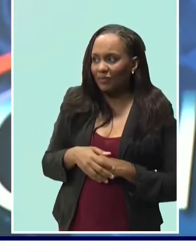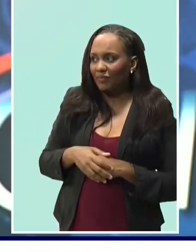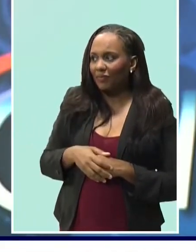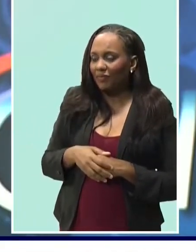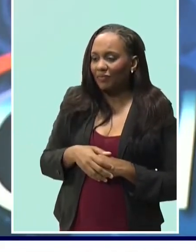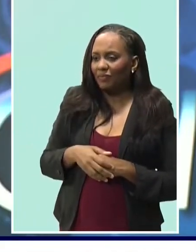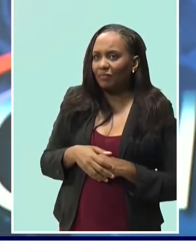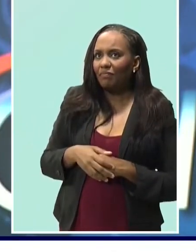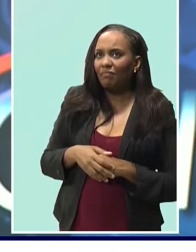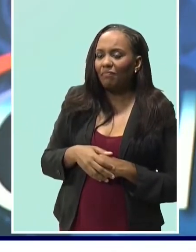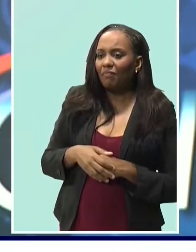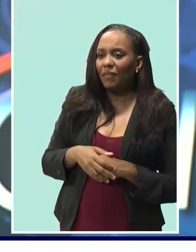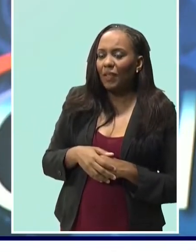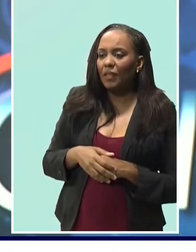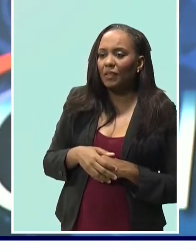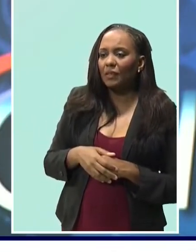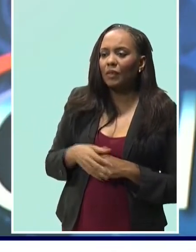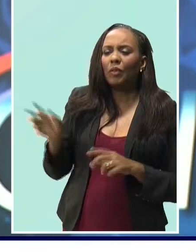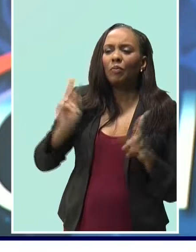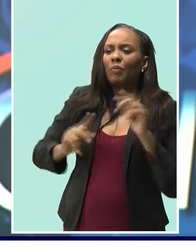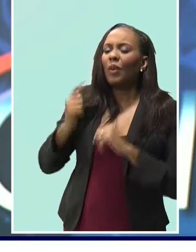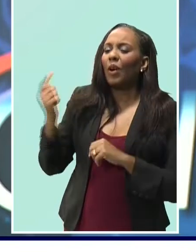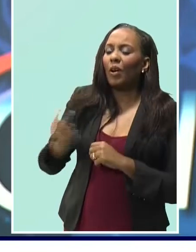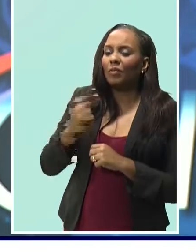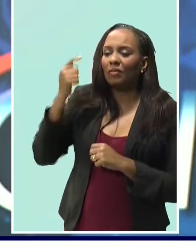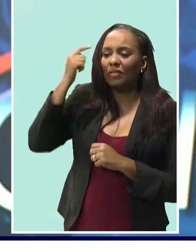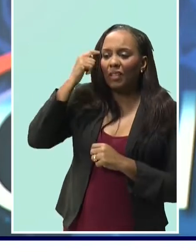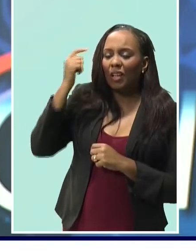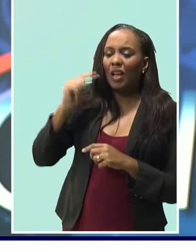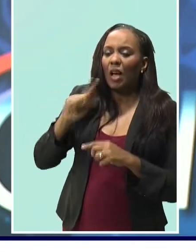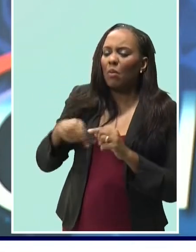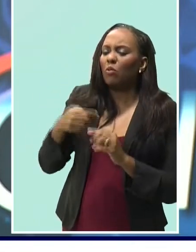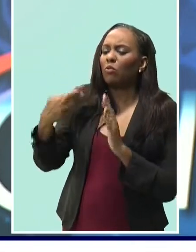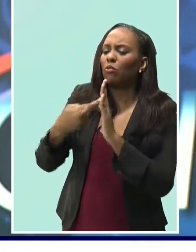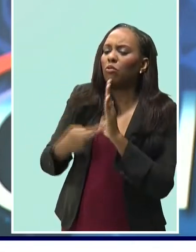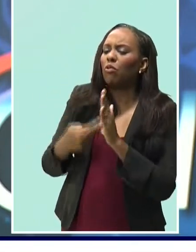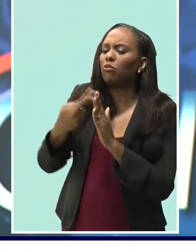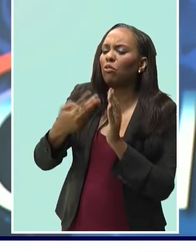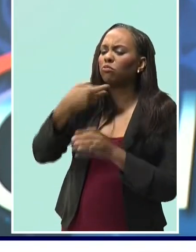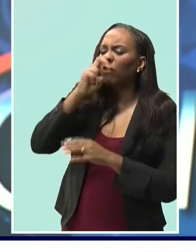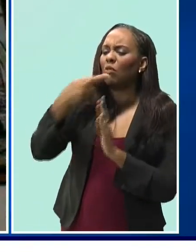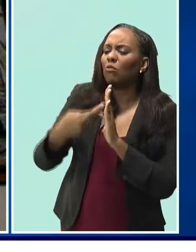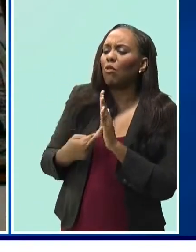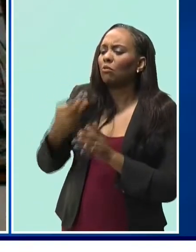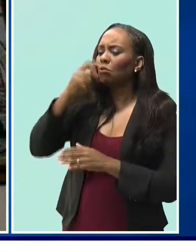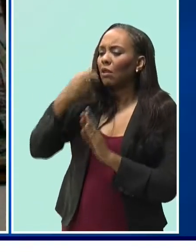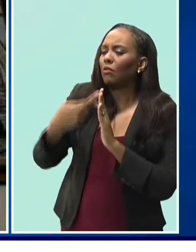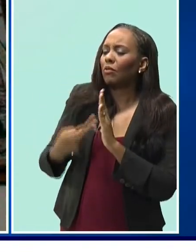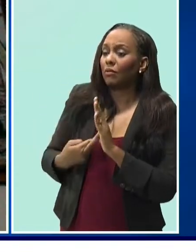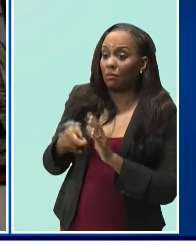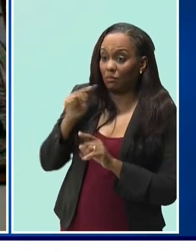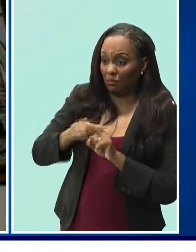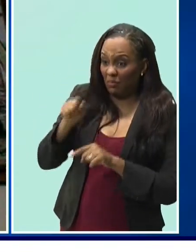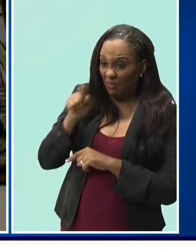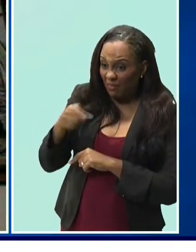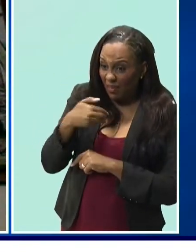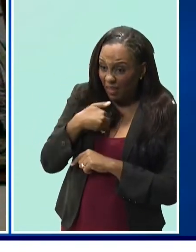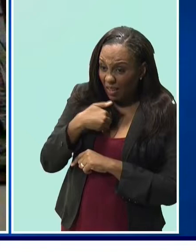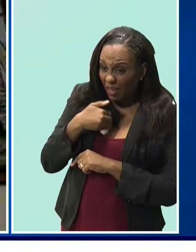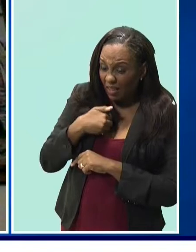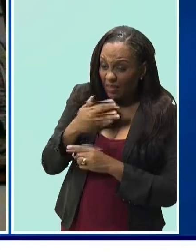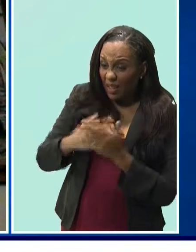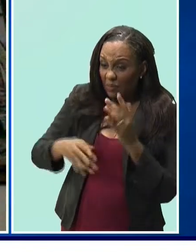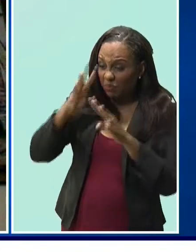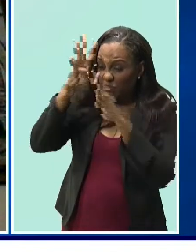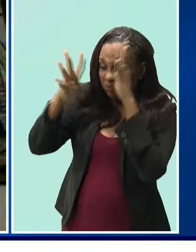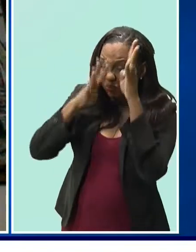COVID Czar, I know every time you come on, people always think of regulations and you're coming to give some other regulation, but I know you guys have some initiatives that you've been